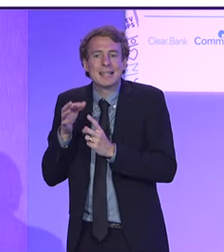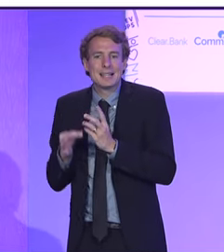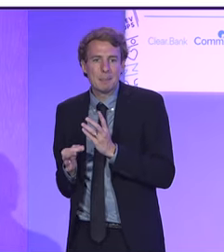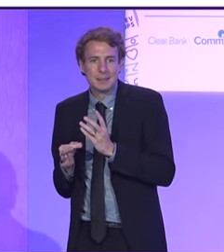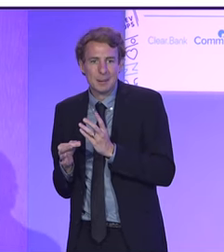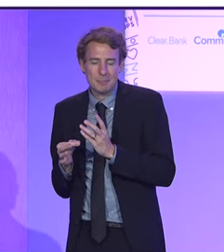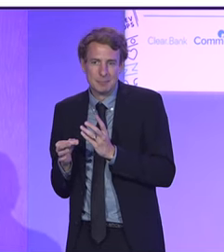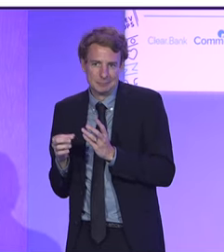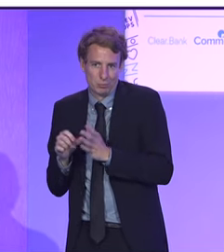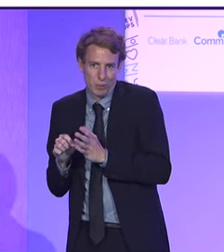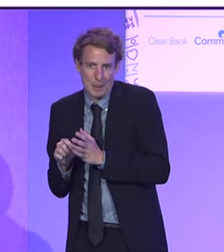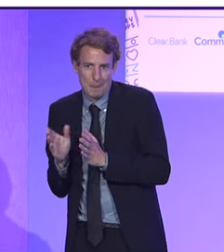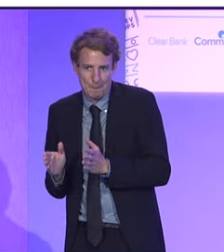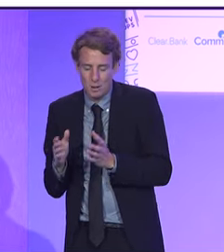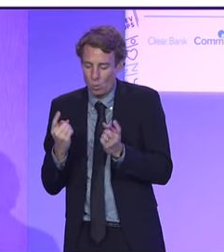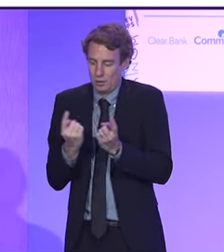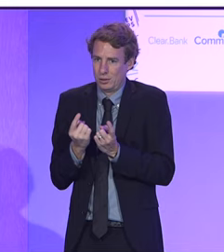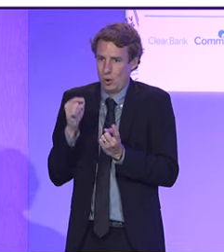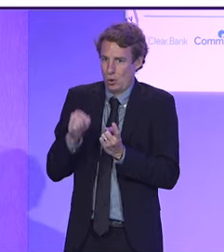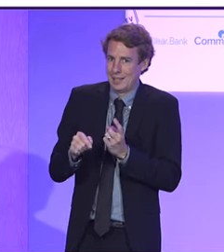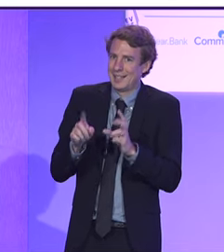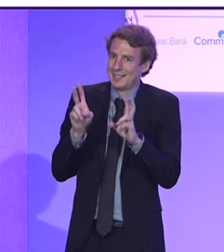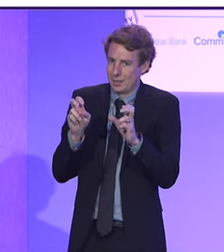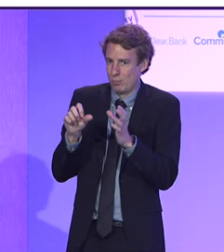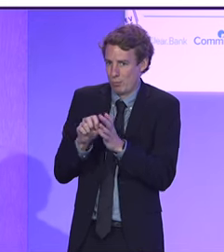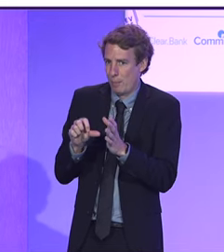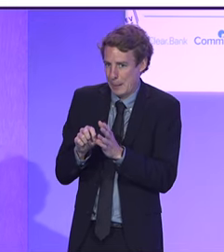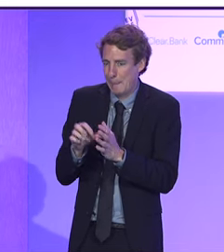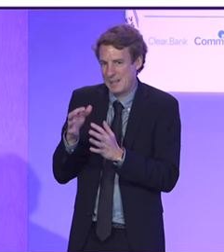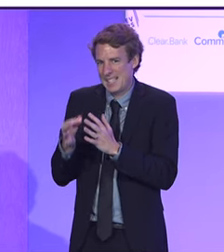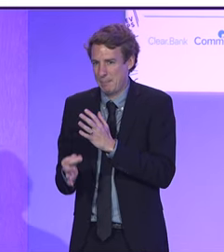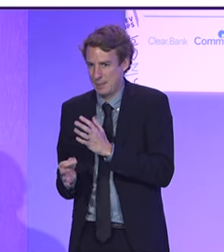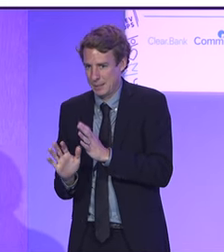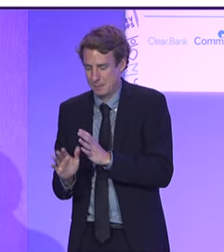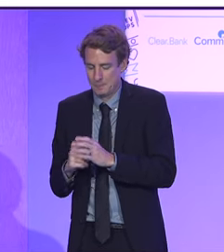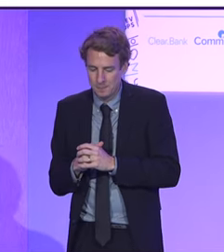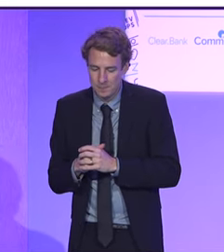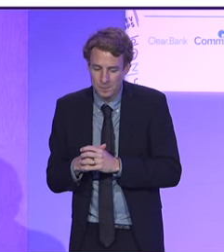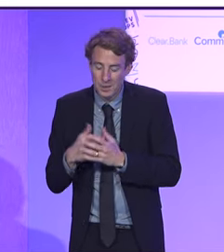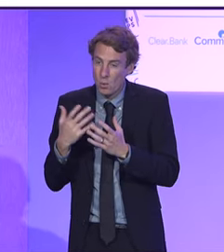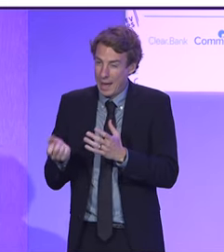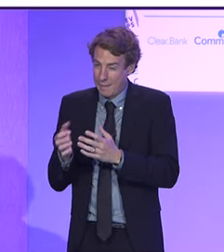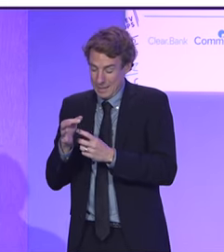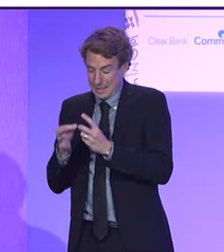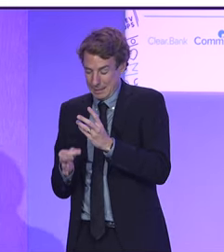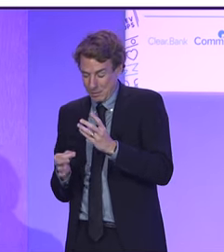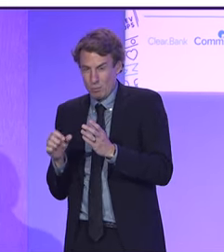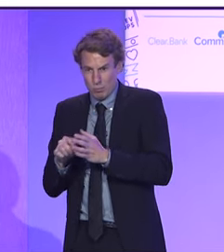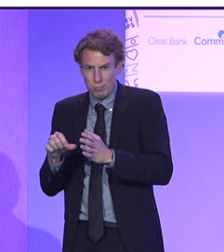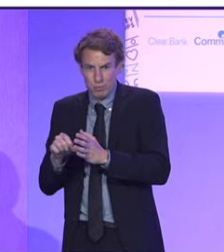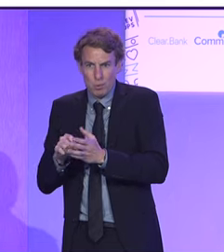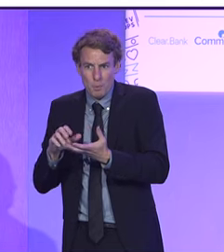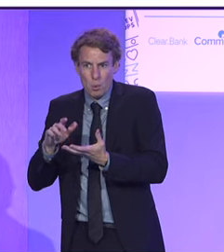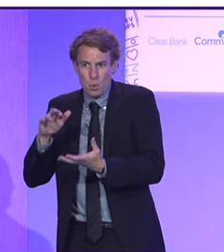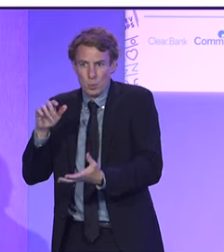this is our stock. It's the problem symptom stock. And the more we have this problem symptom, the more we want to